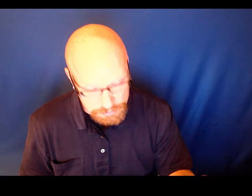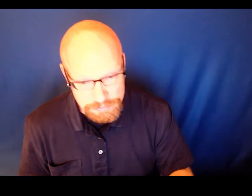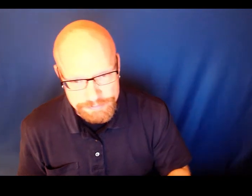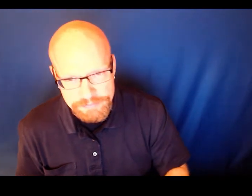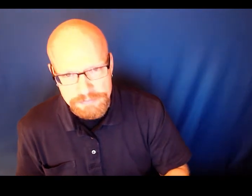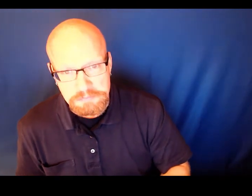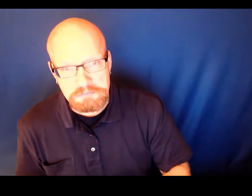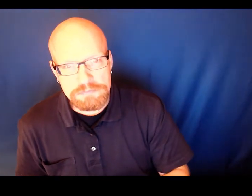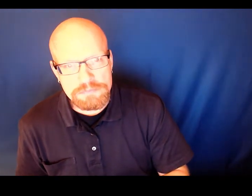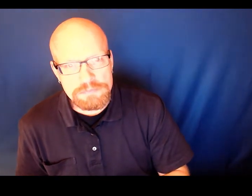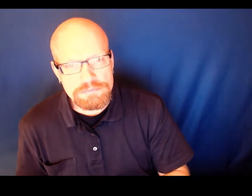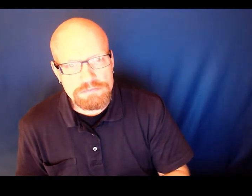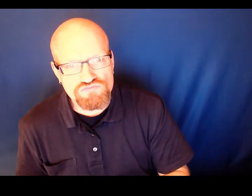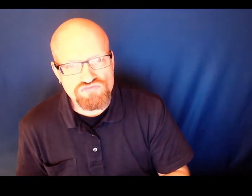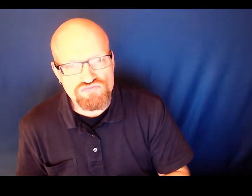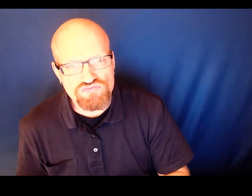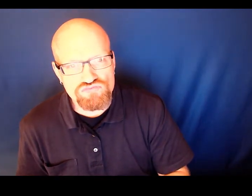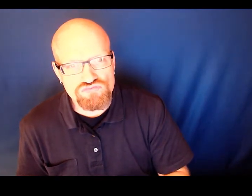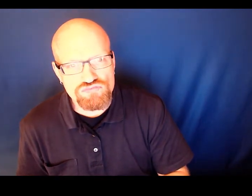positive 2.